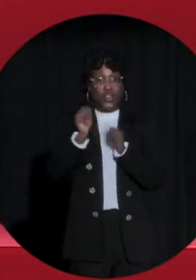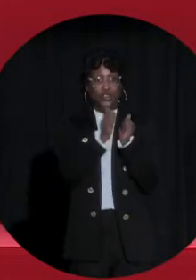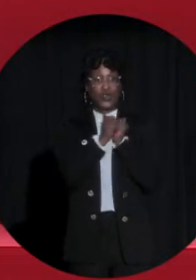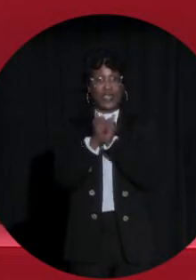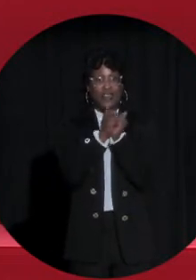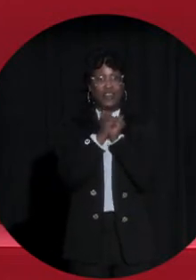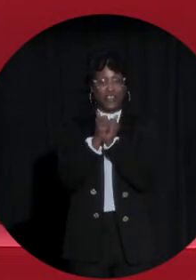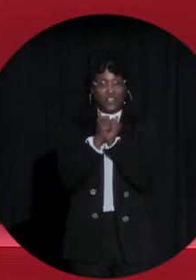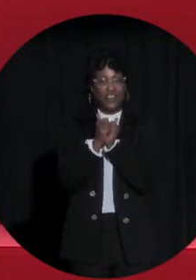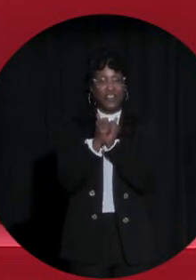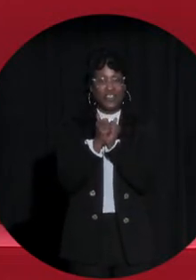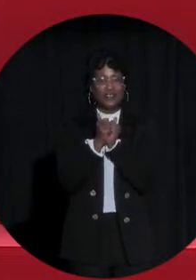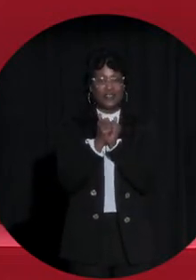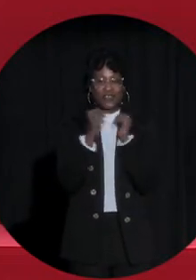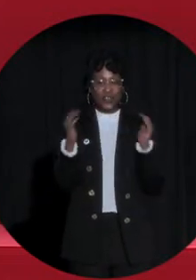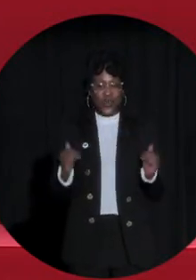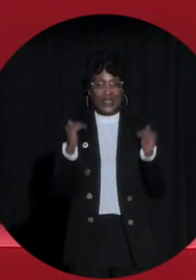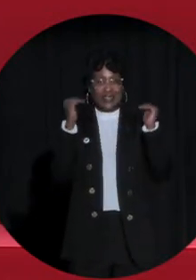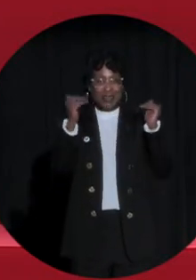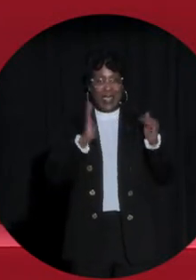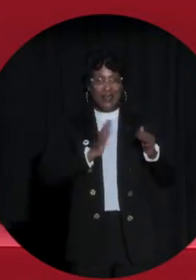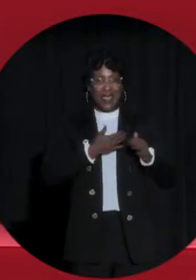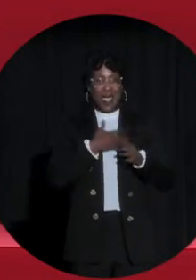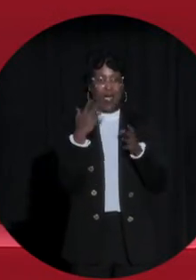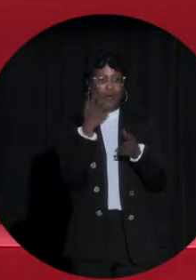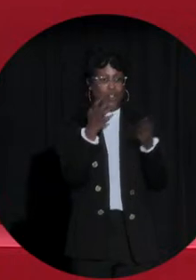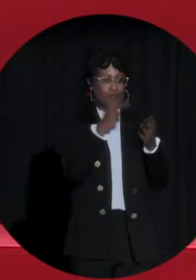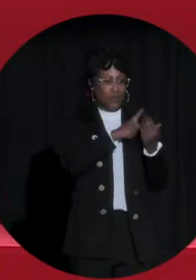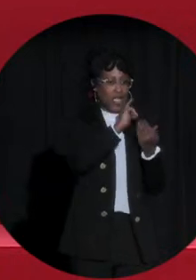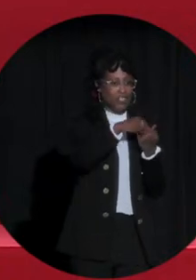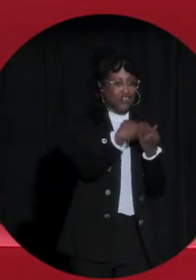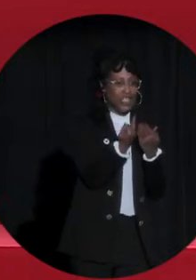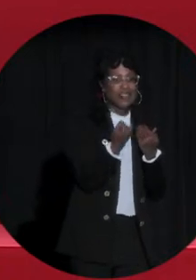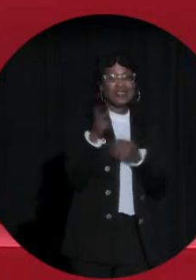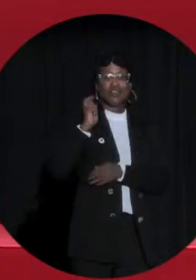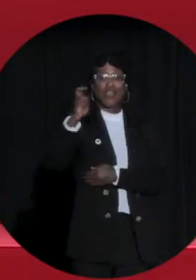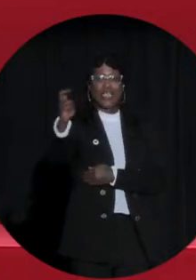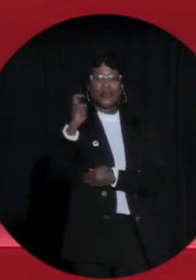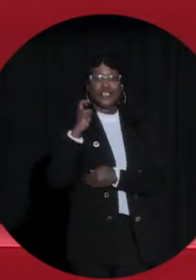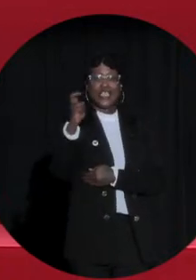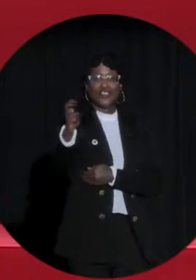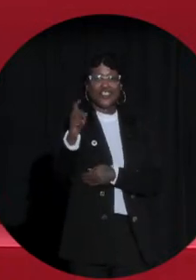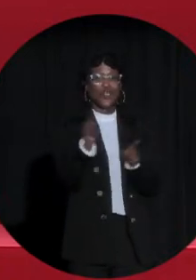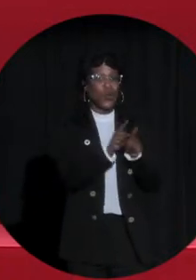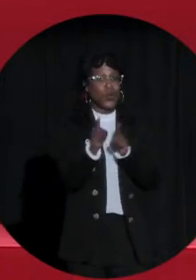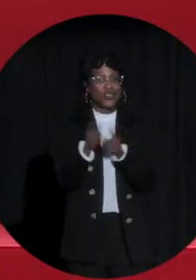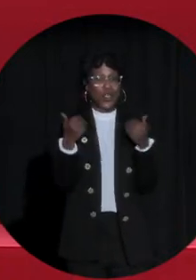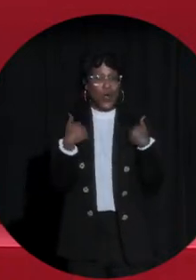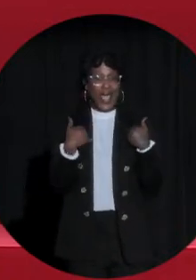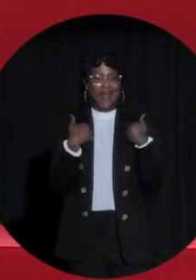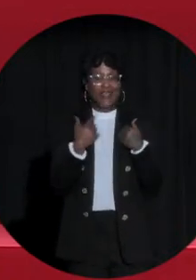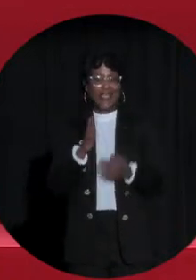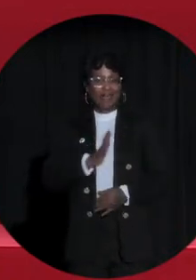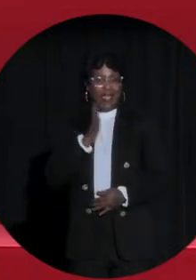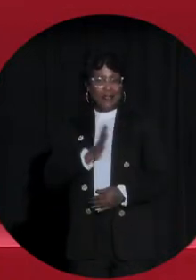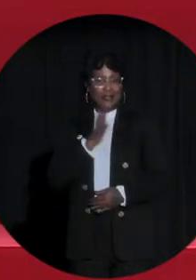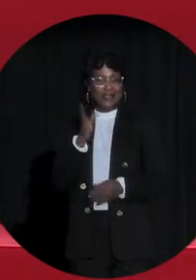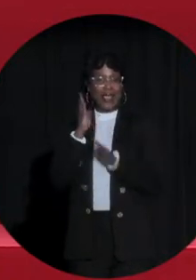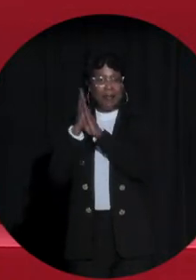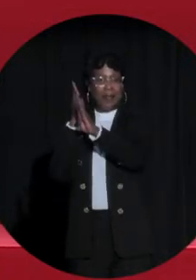move residents, including electric buses for our sassy seniors who like to stay active.